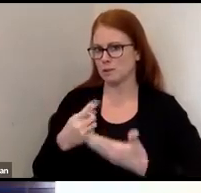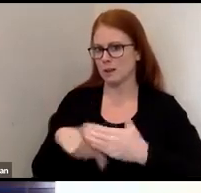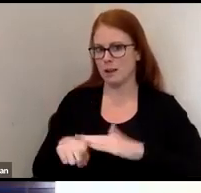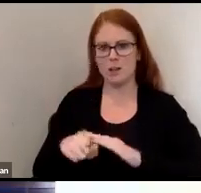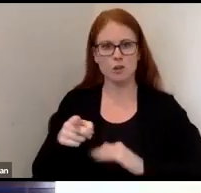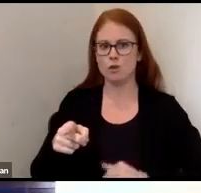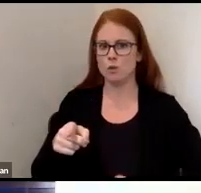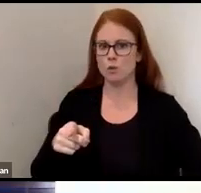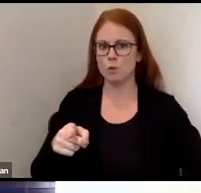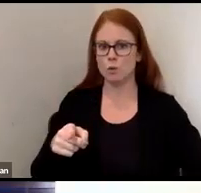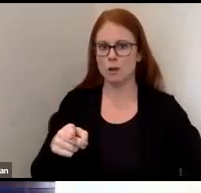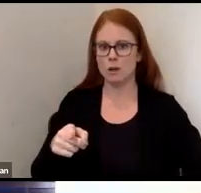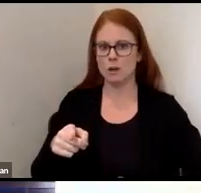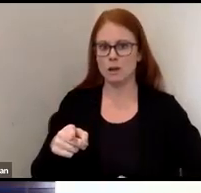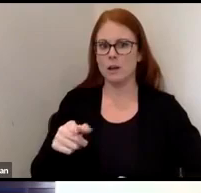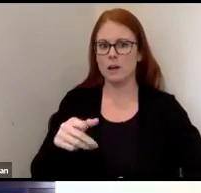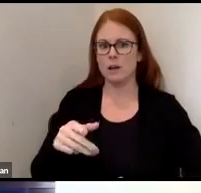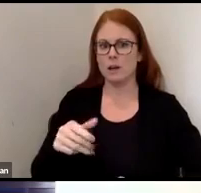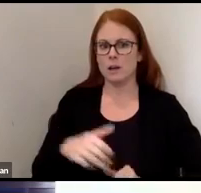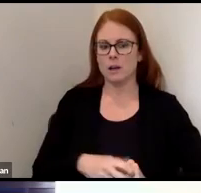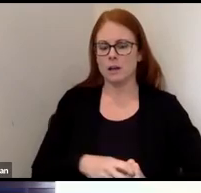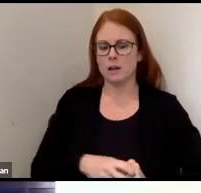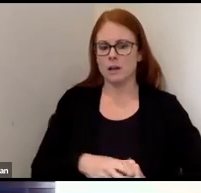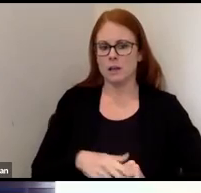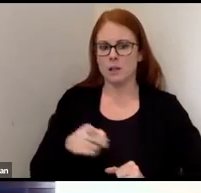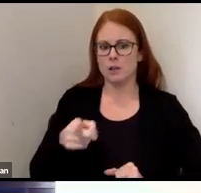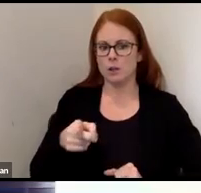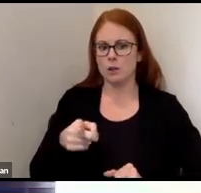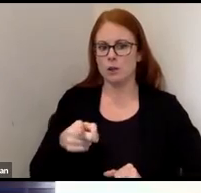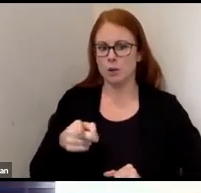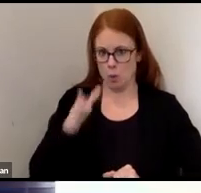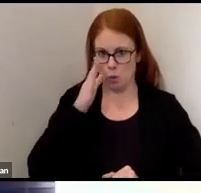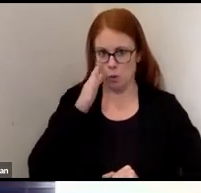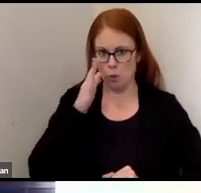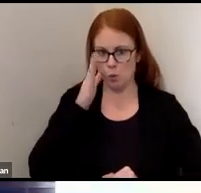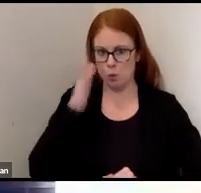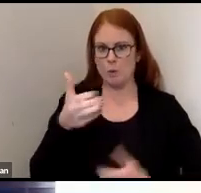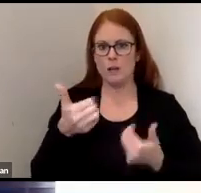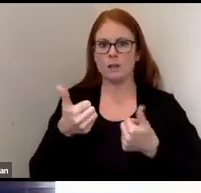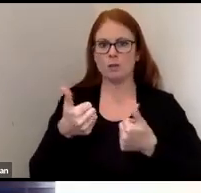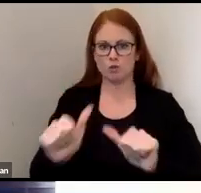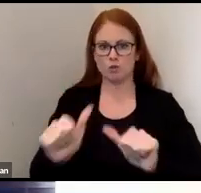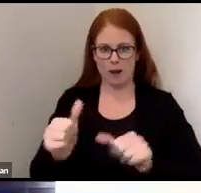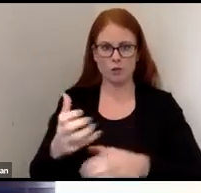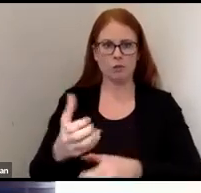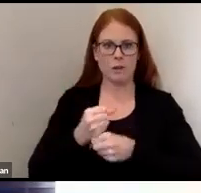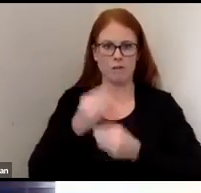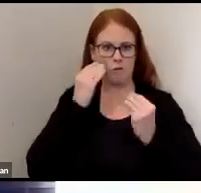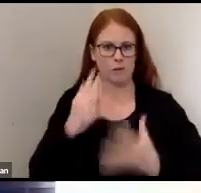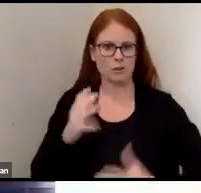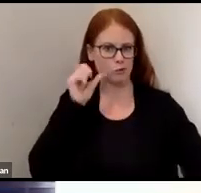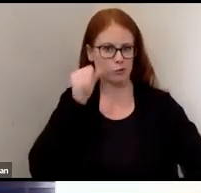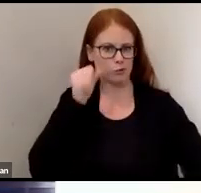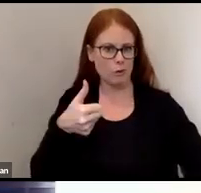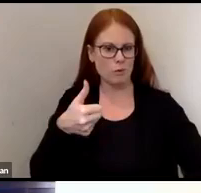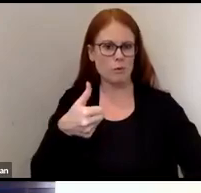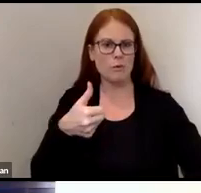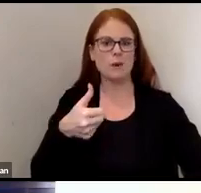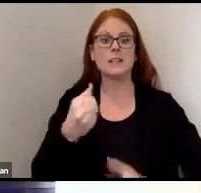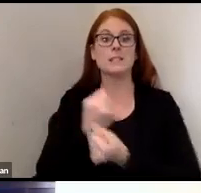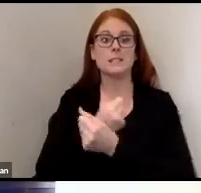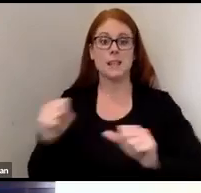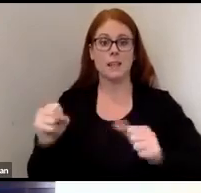be receiving information about that tomorrow. We'll try to do it as early as possible. Now, safety